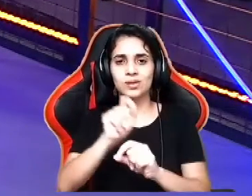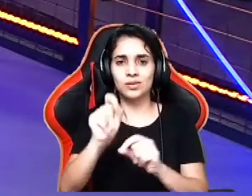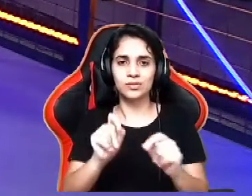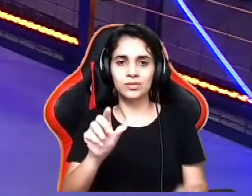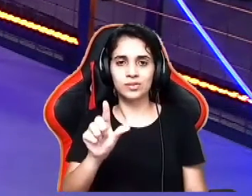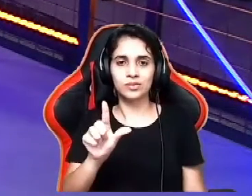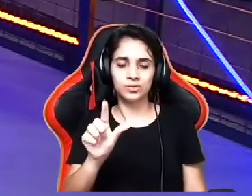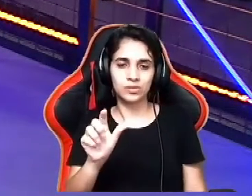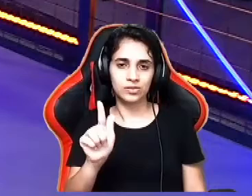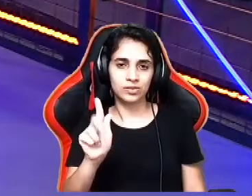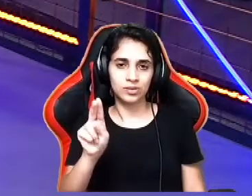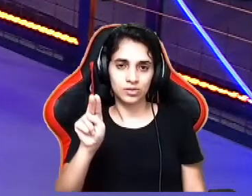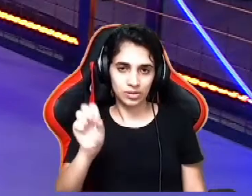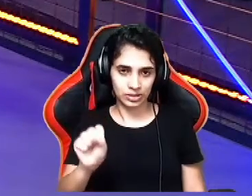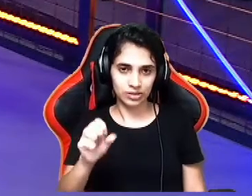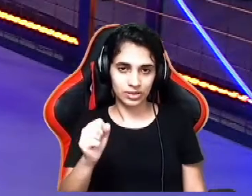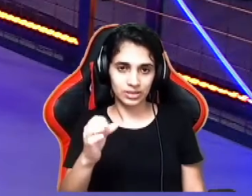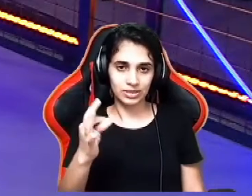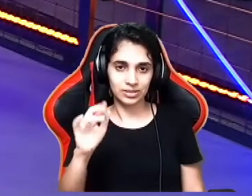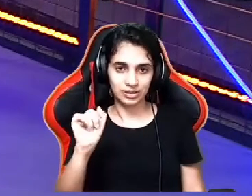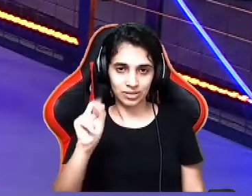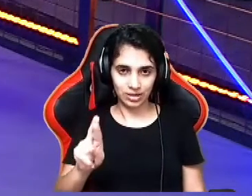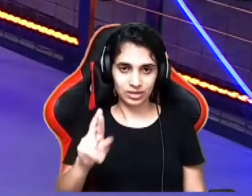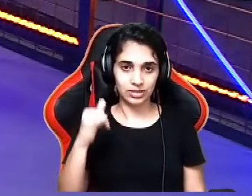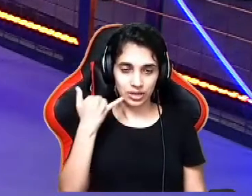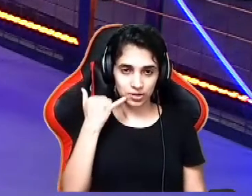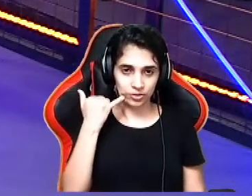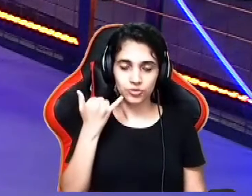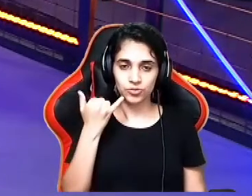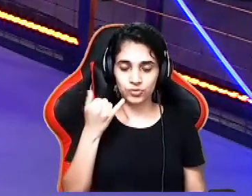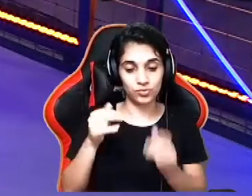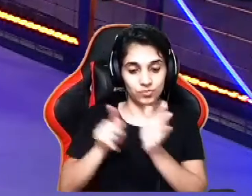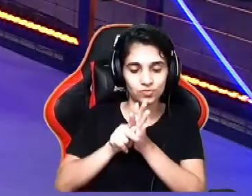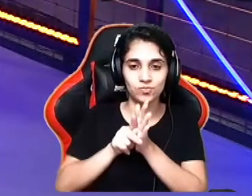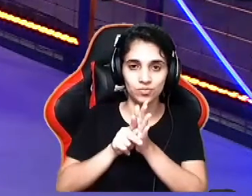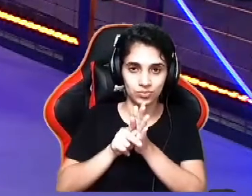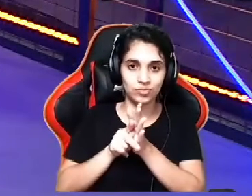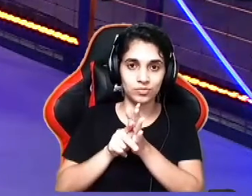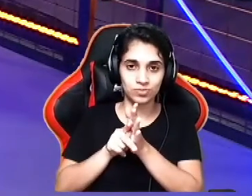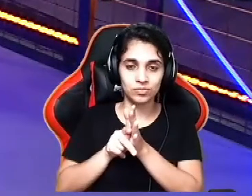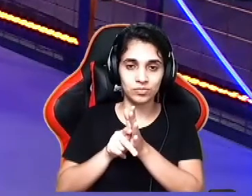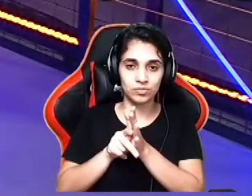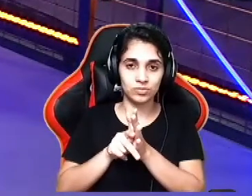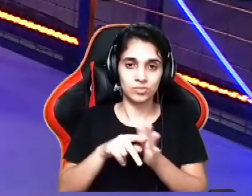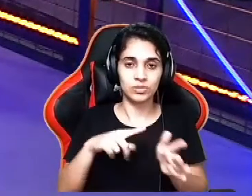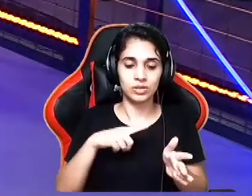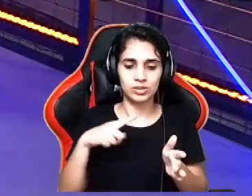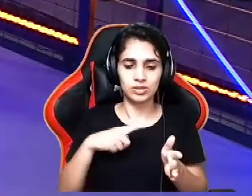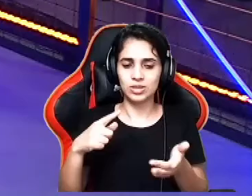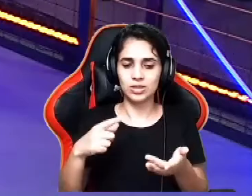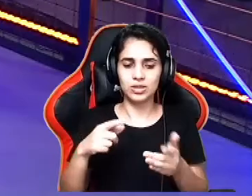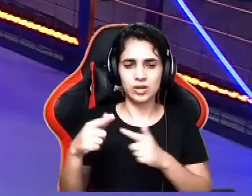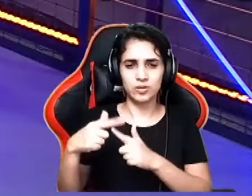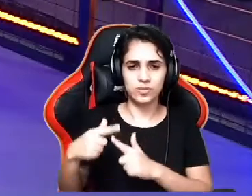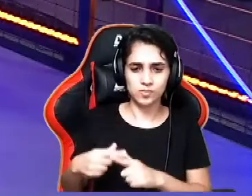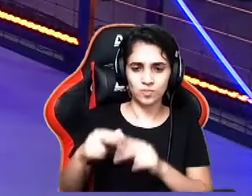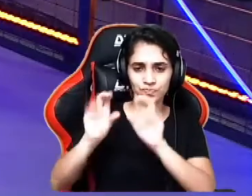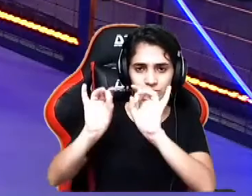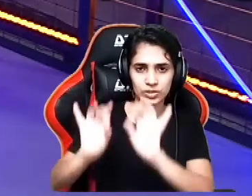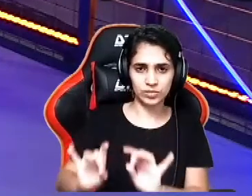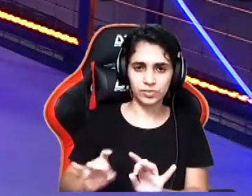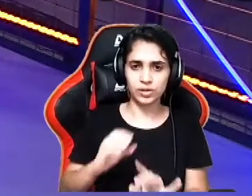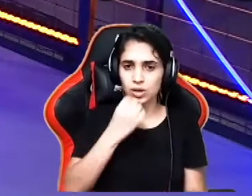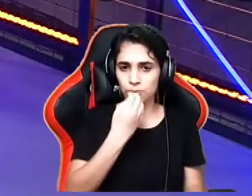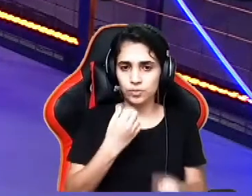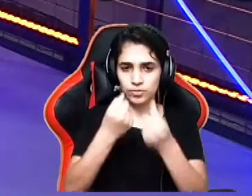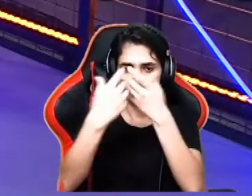You know, what is Gunstars? So it's a mobile game. Okay, you mentioned it. I know there are battle royale